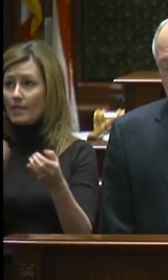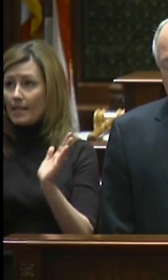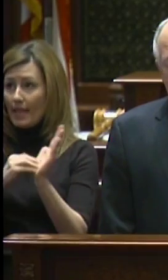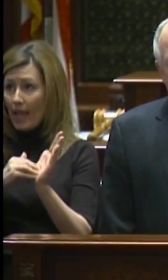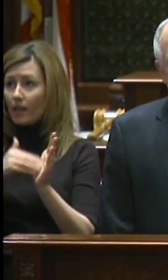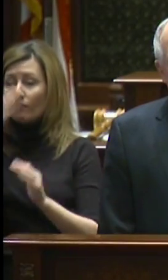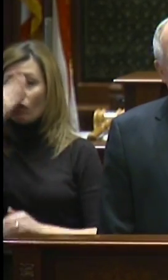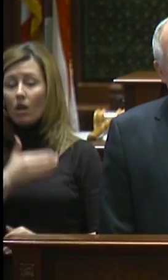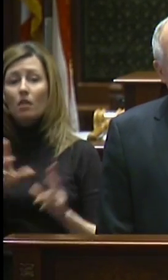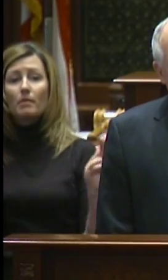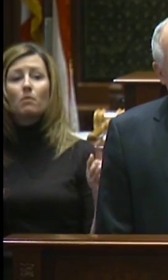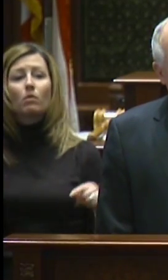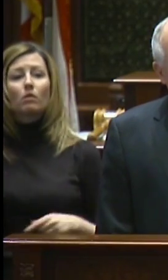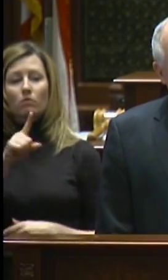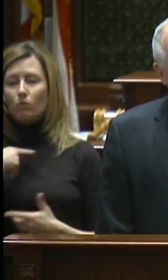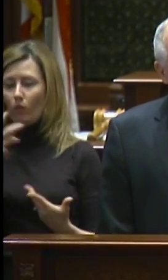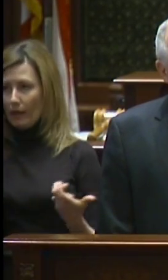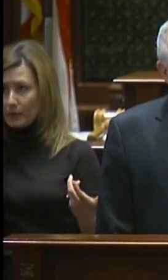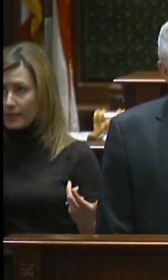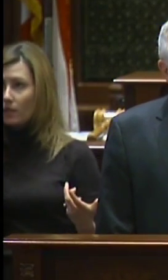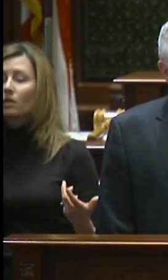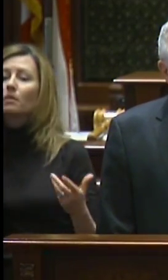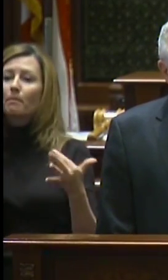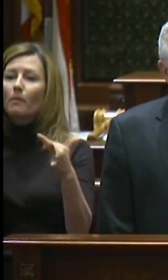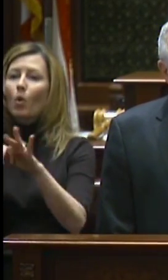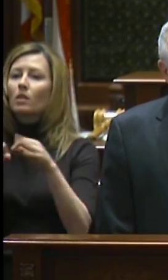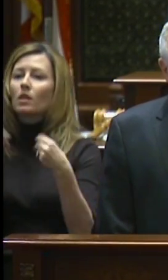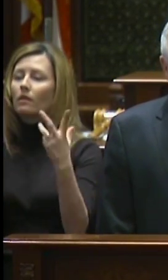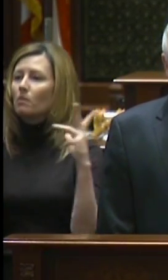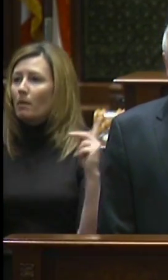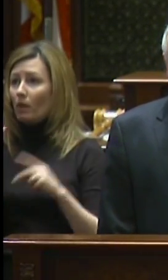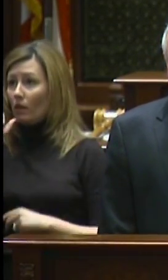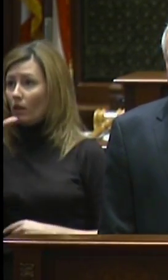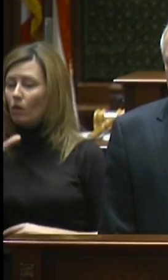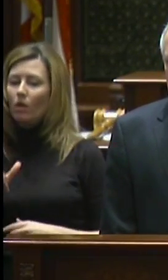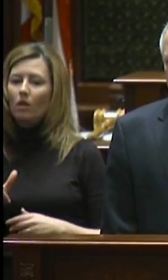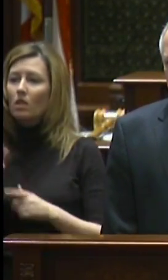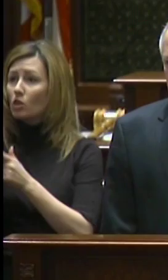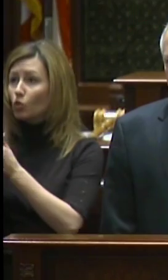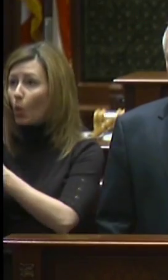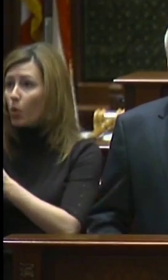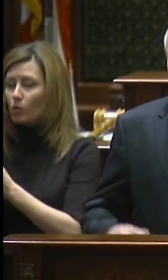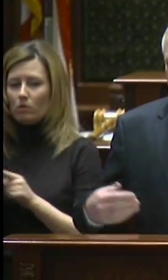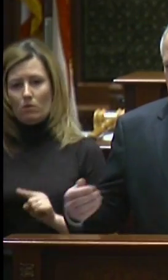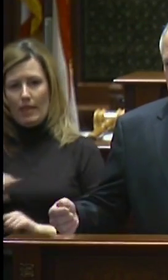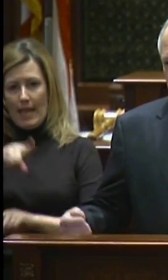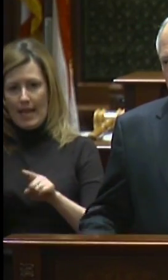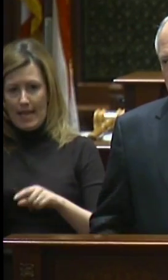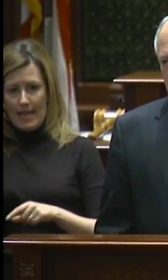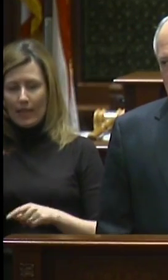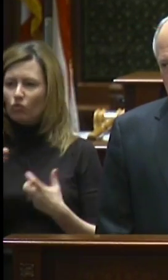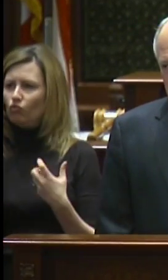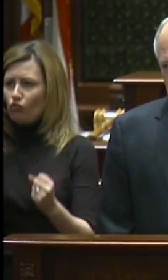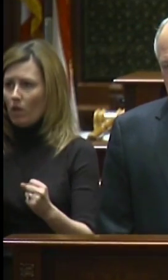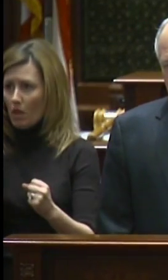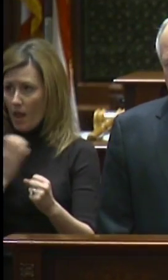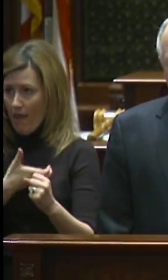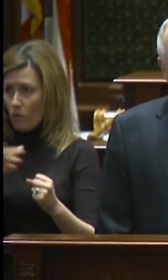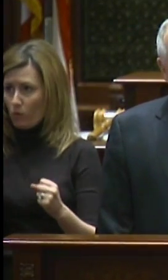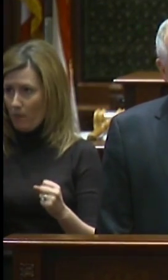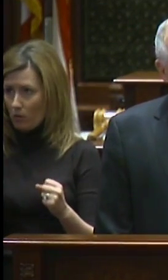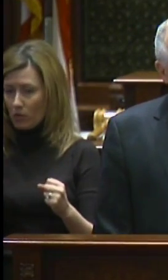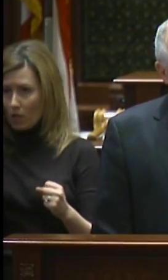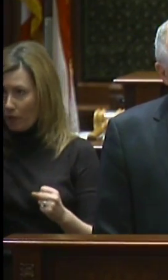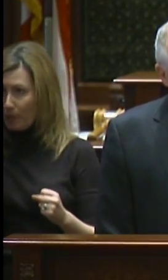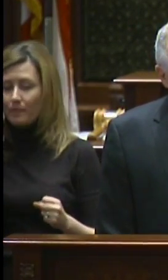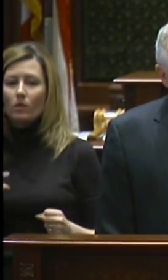people. I think that it's important to give the people of Illinois the tools that they need to strengthen our democracy. We